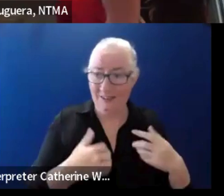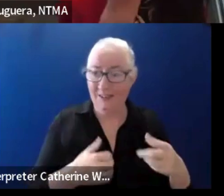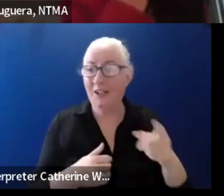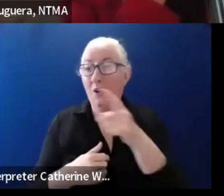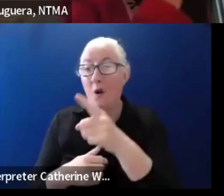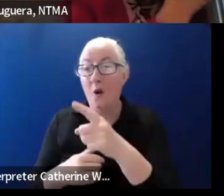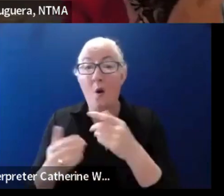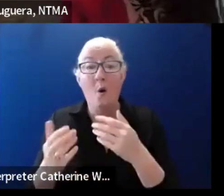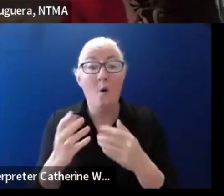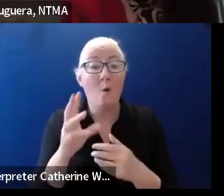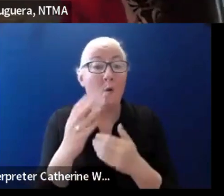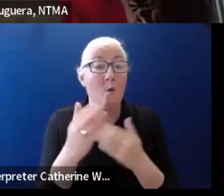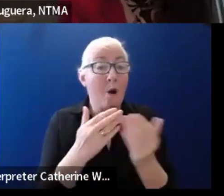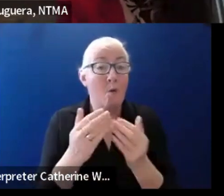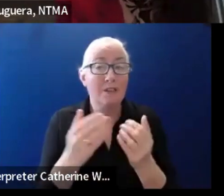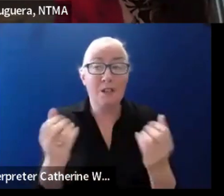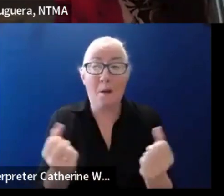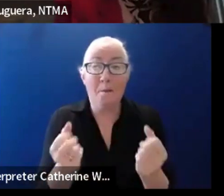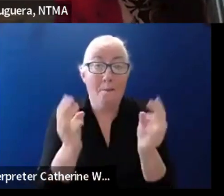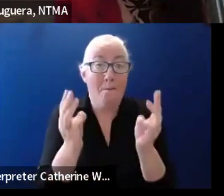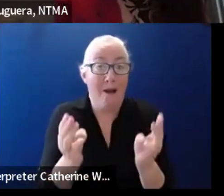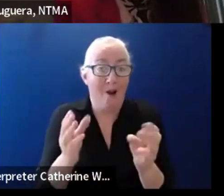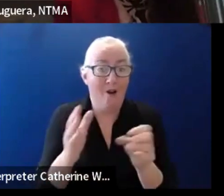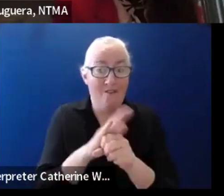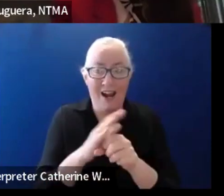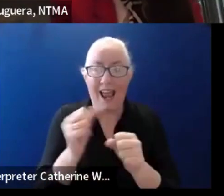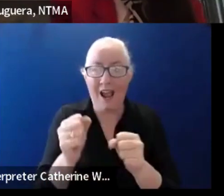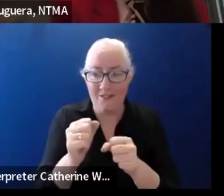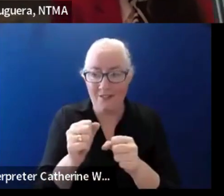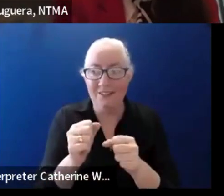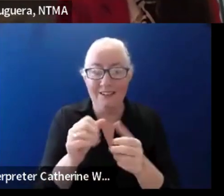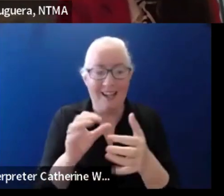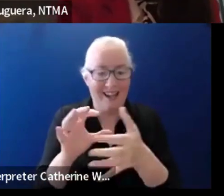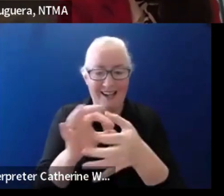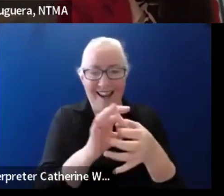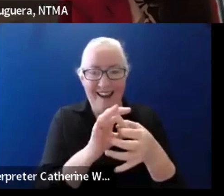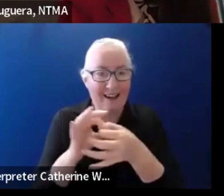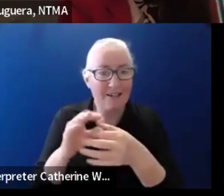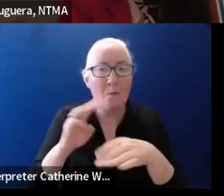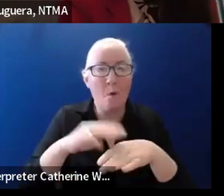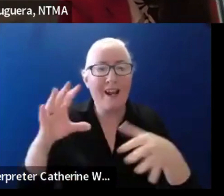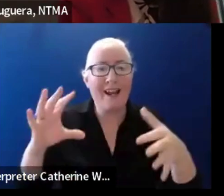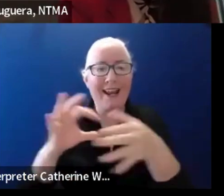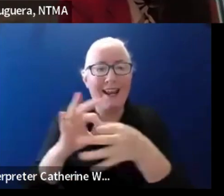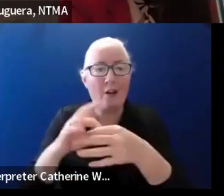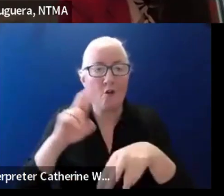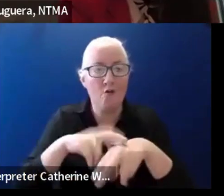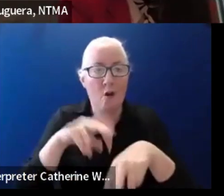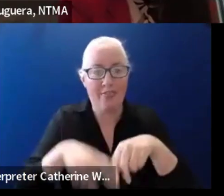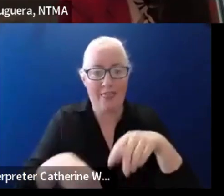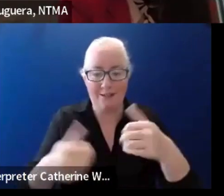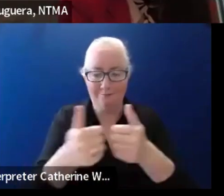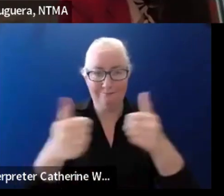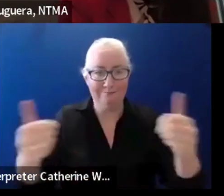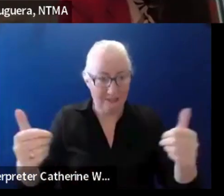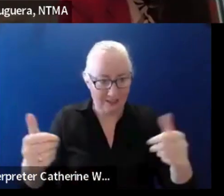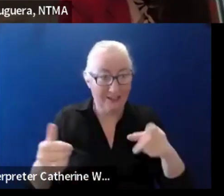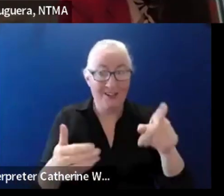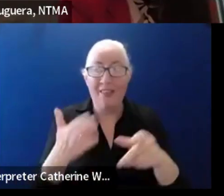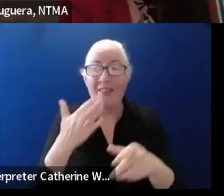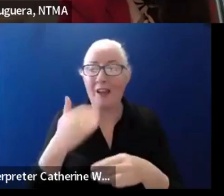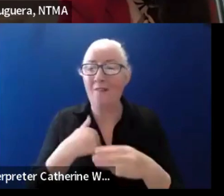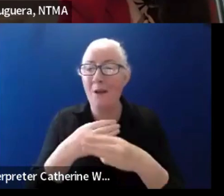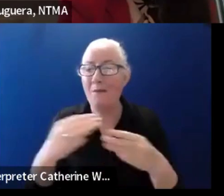what was so powerful about it was that there's more that connects us and binds us than separates us. Absolutely. Absolutely. Thank you so much,